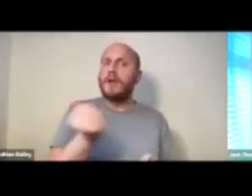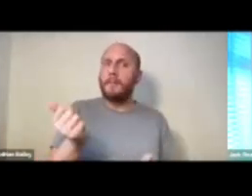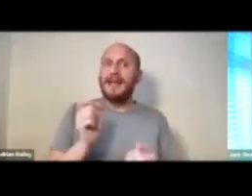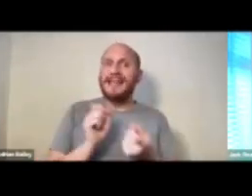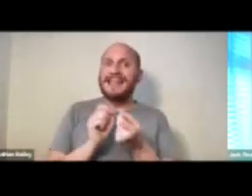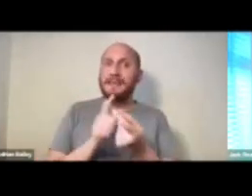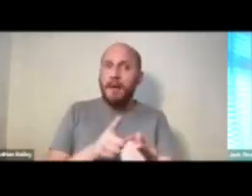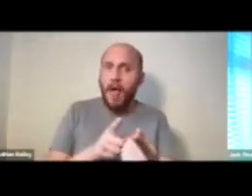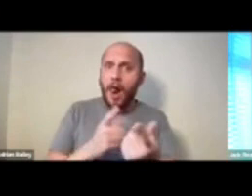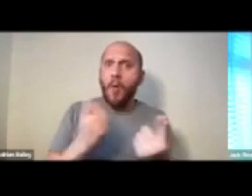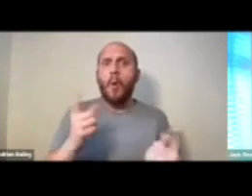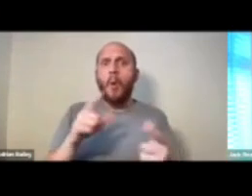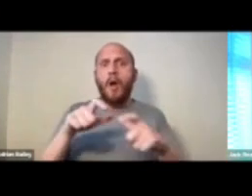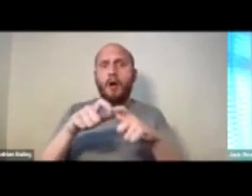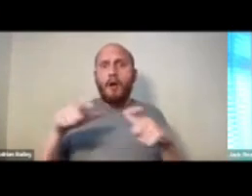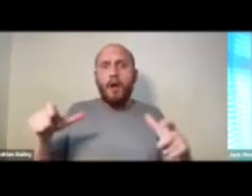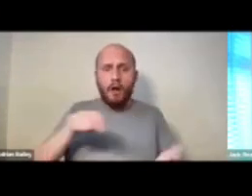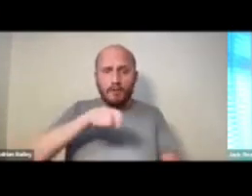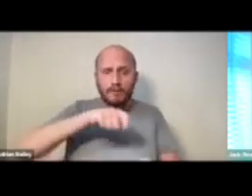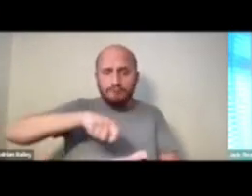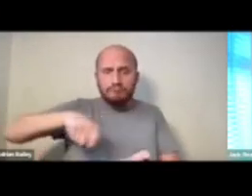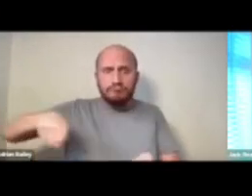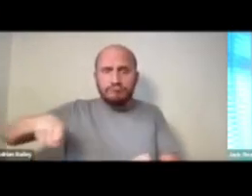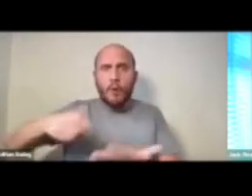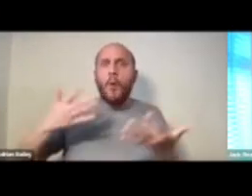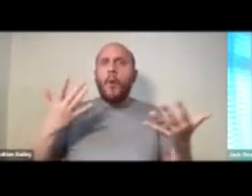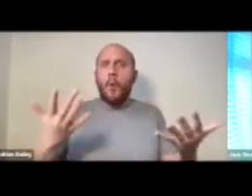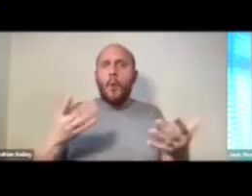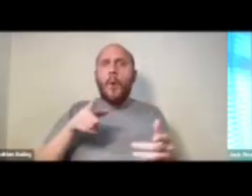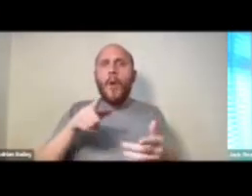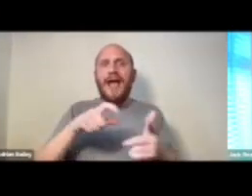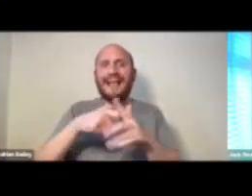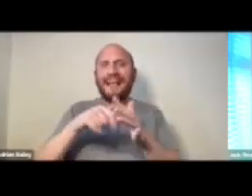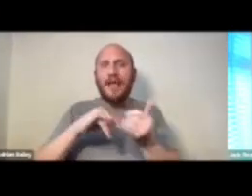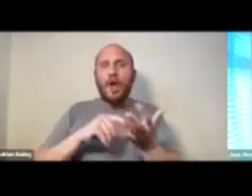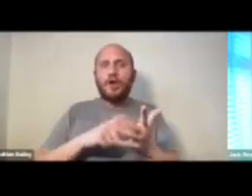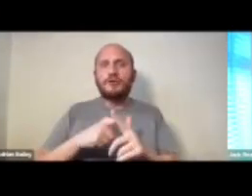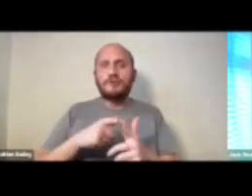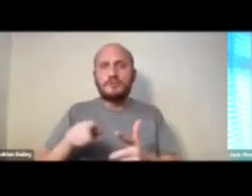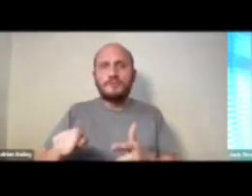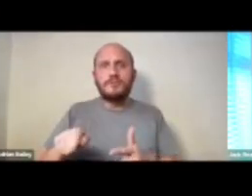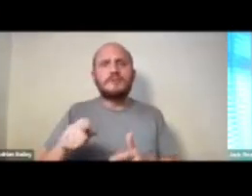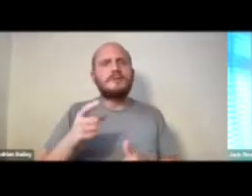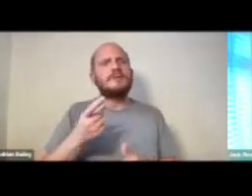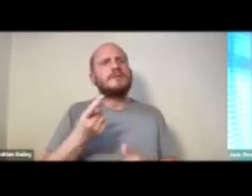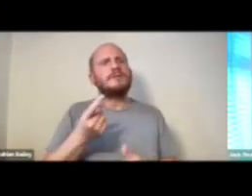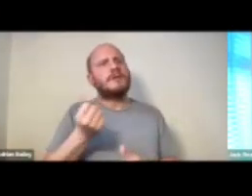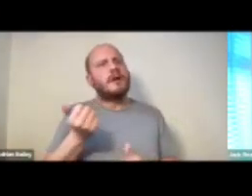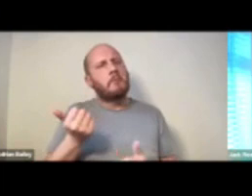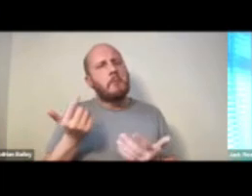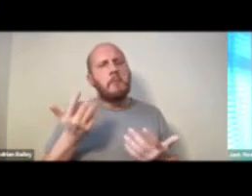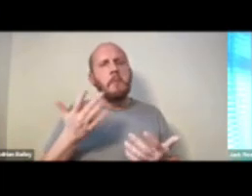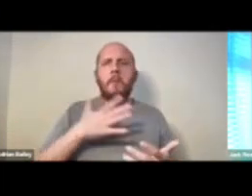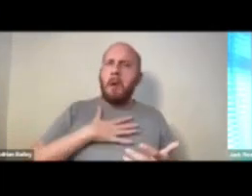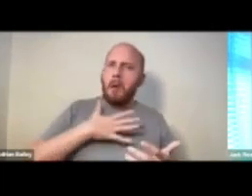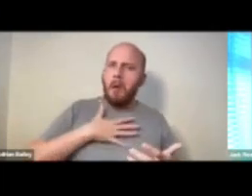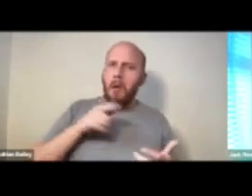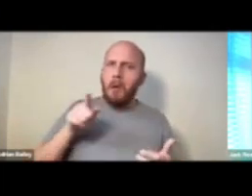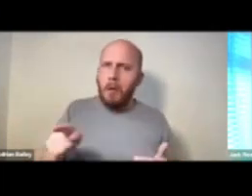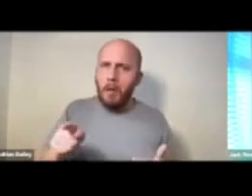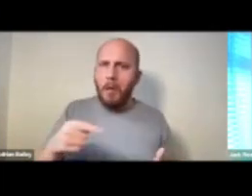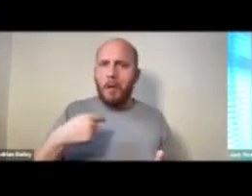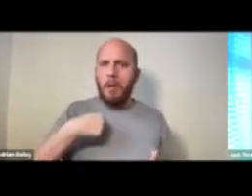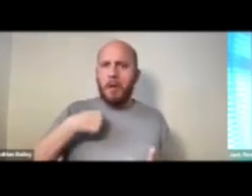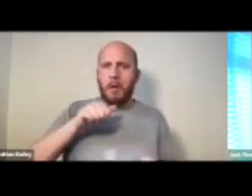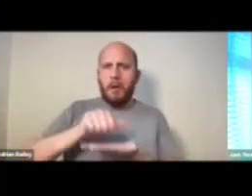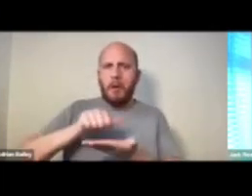cards, or a survey on a kiosk, you might find people are more or less likely to take part and self-select in using